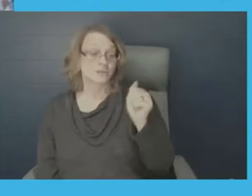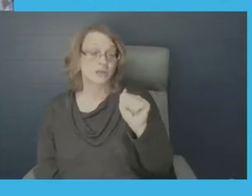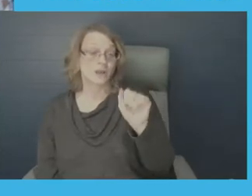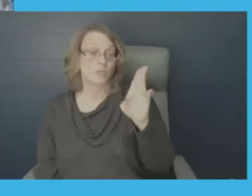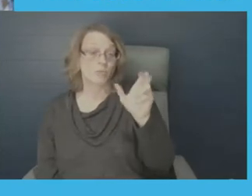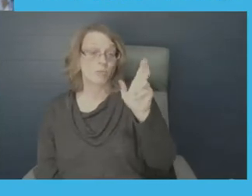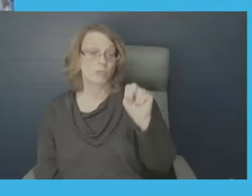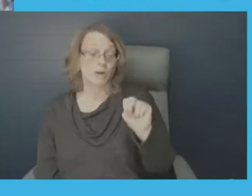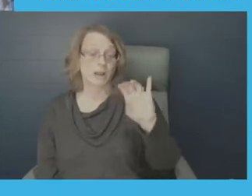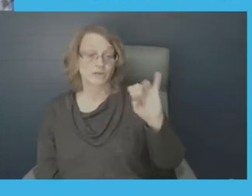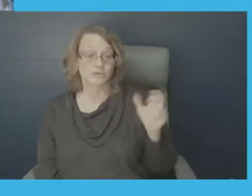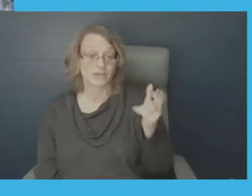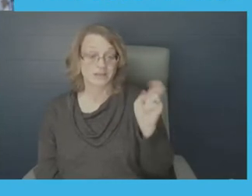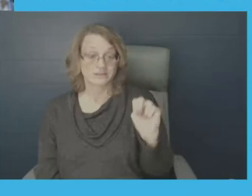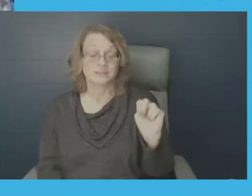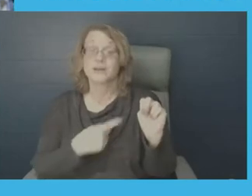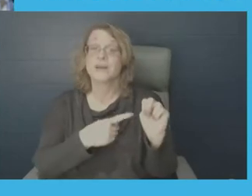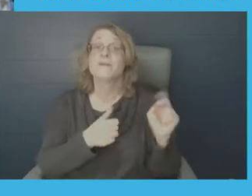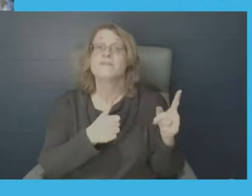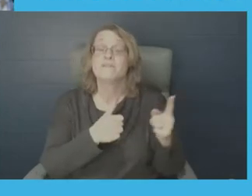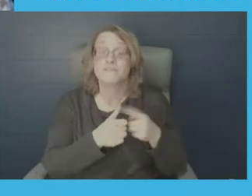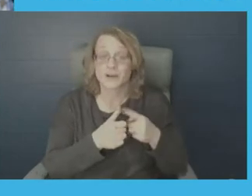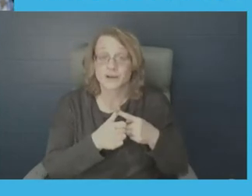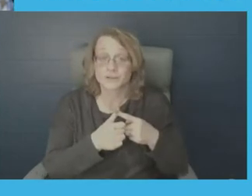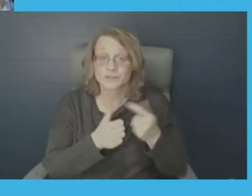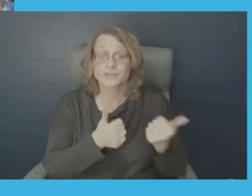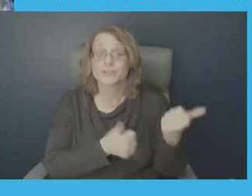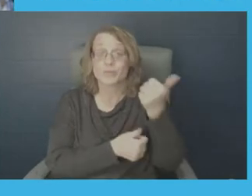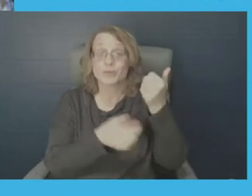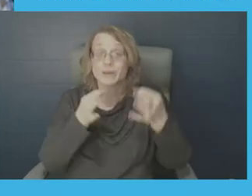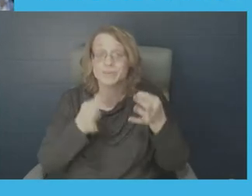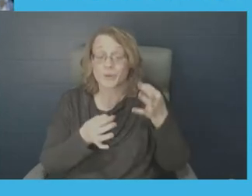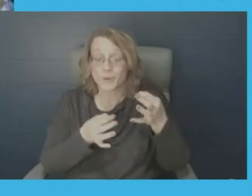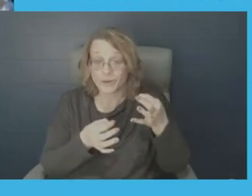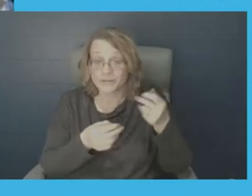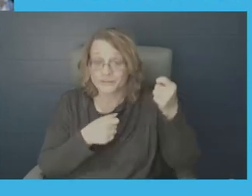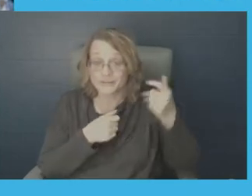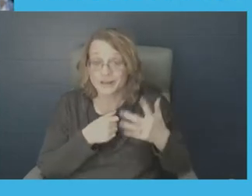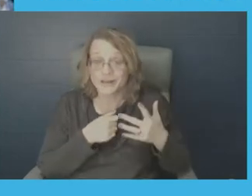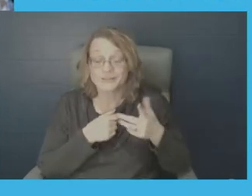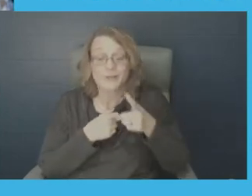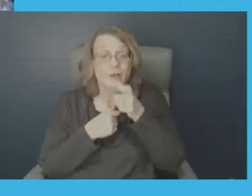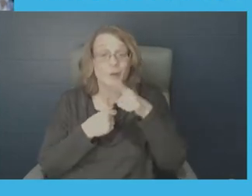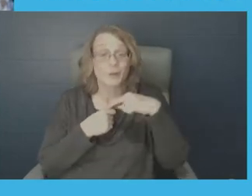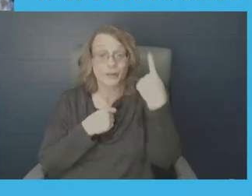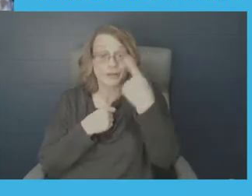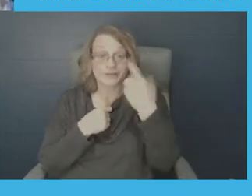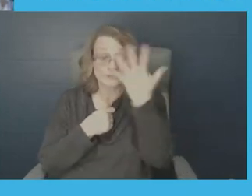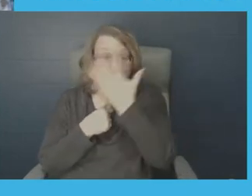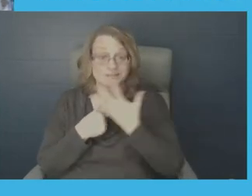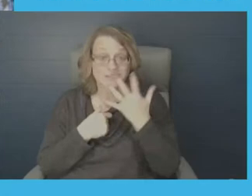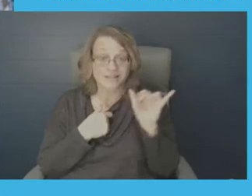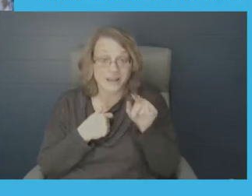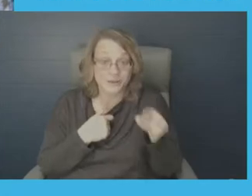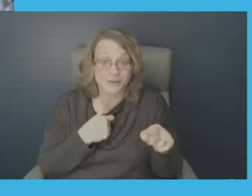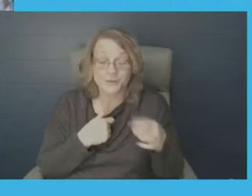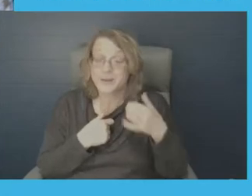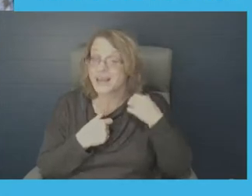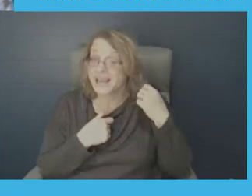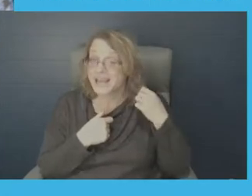Jackson. In the long history of our nation, she's the first Supreme Court justice who looks like you with hair like